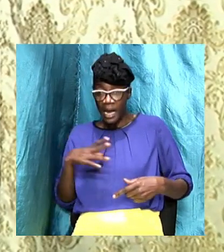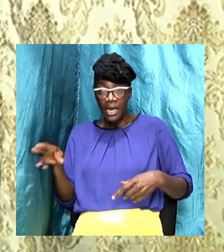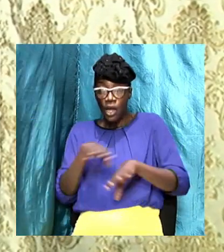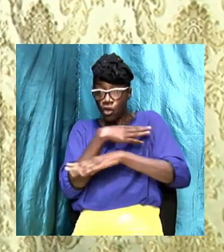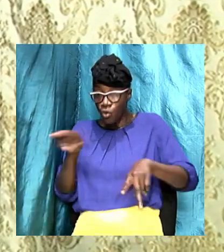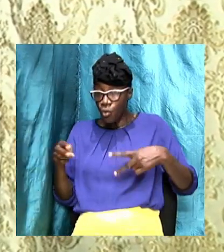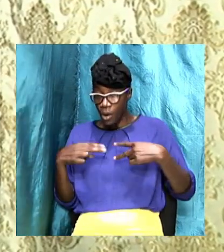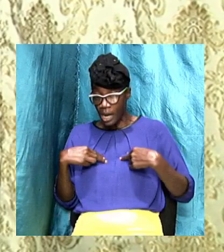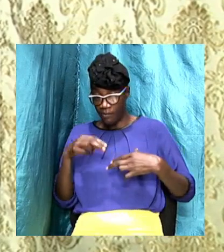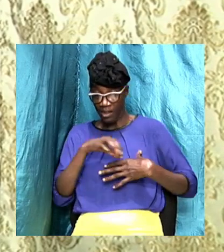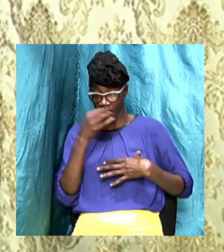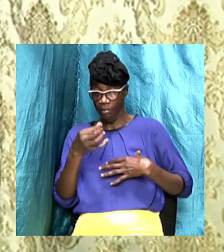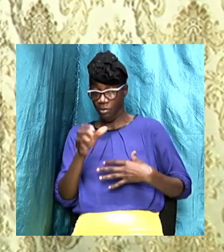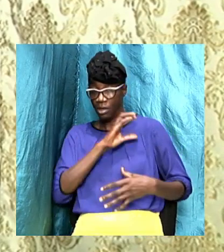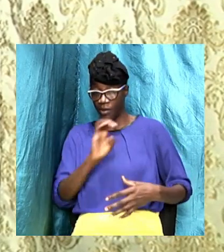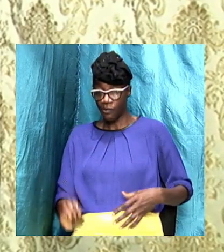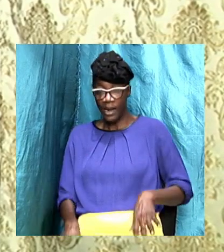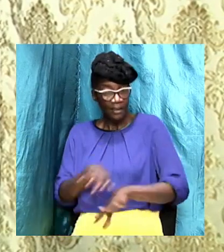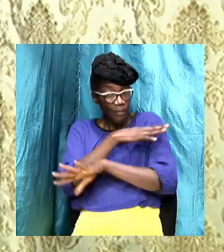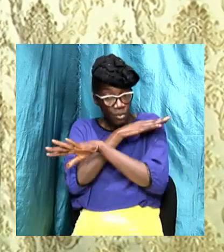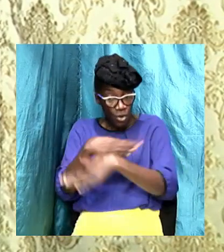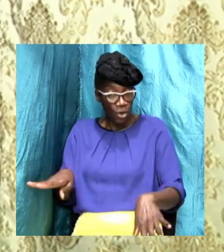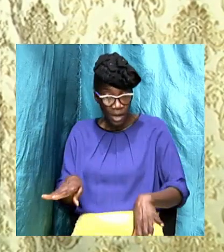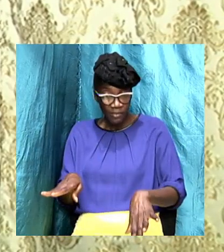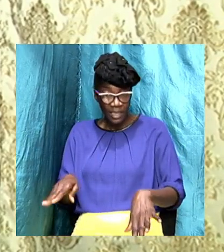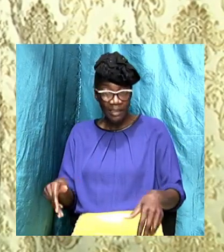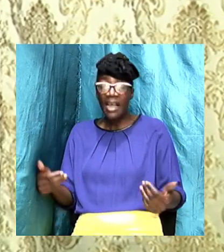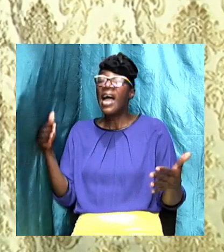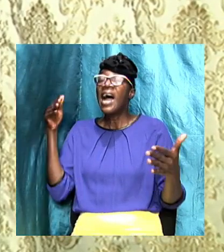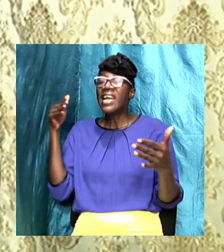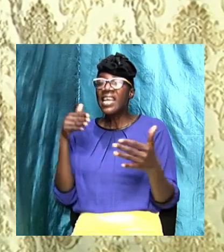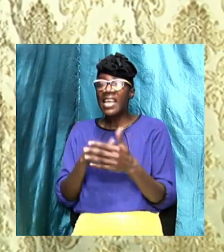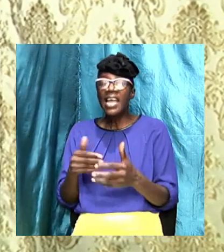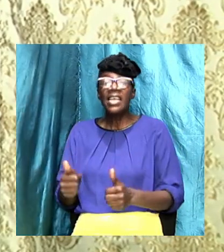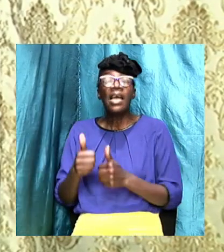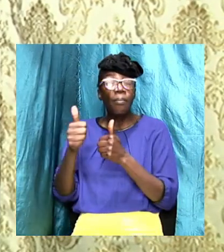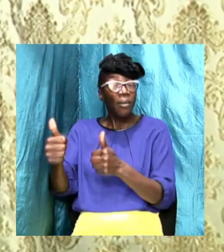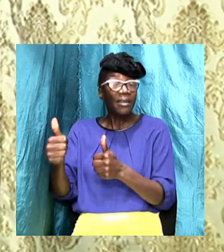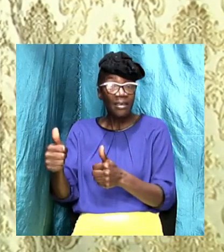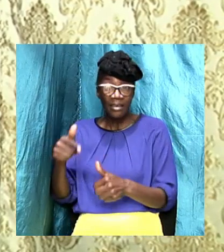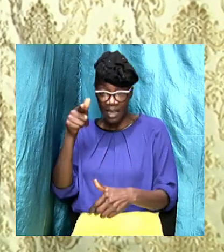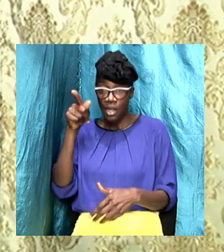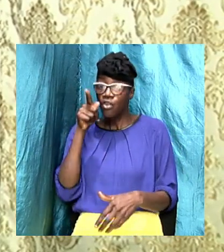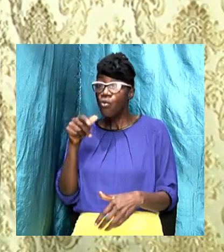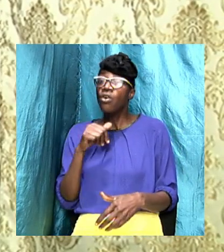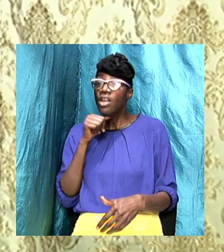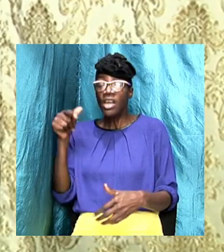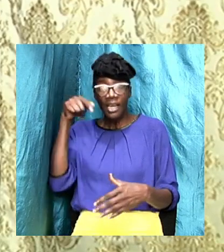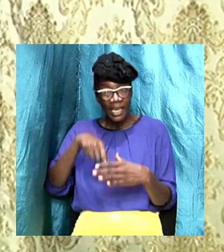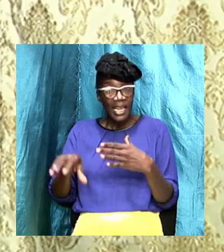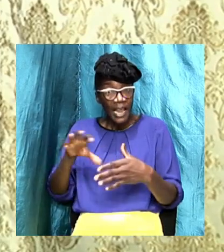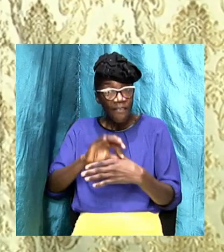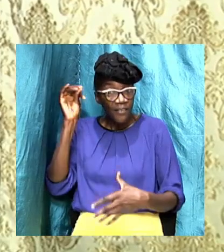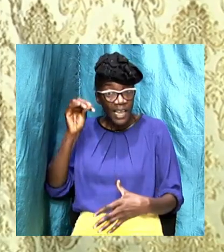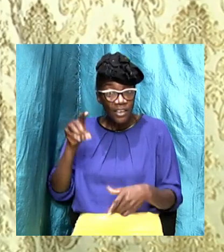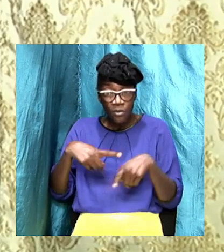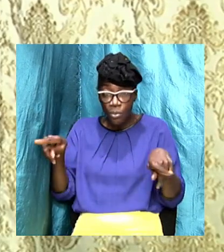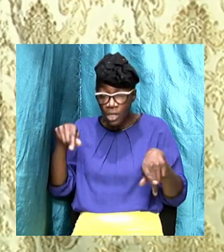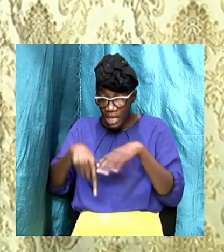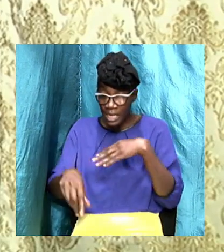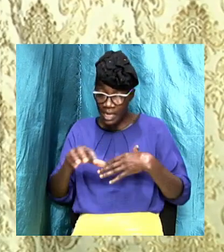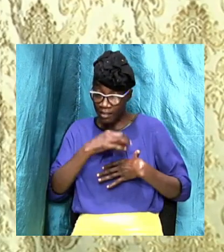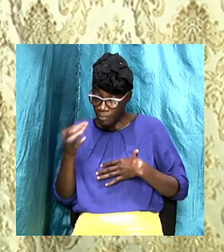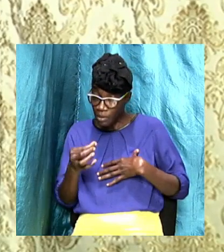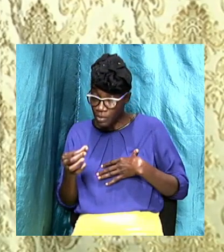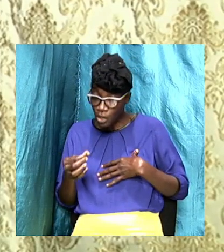is none of his. Again, the apostle, he first of all said, ye are not in the flesh, but in the Spirit, if so be that the Spirit